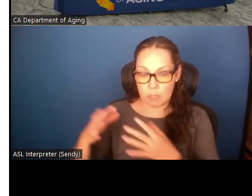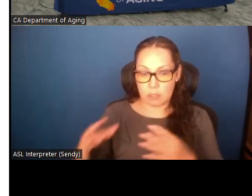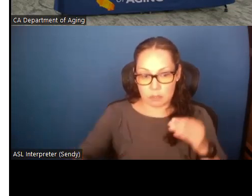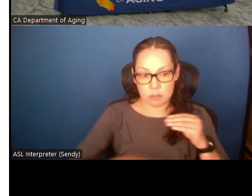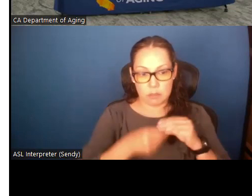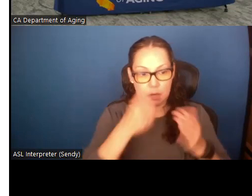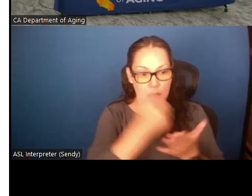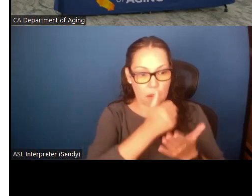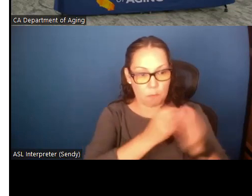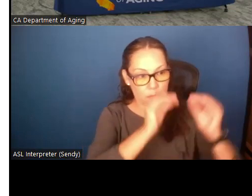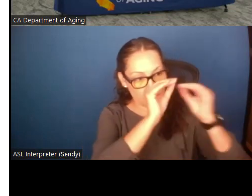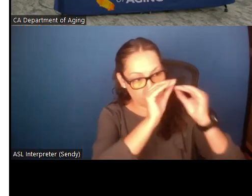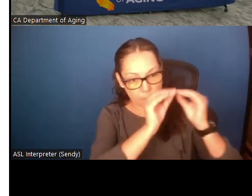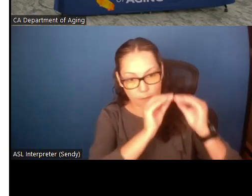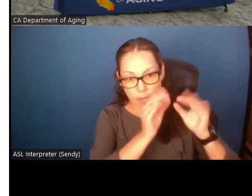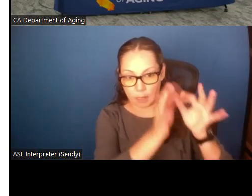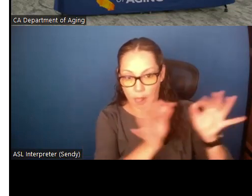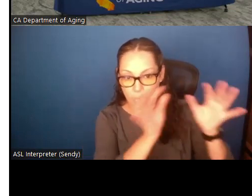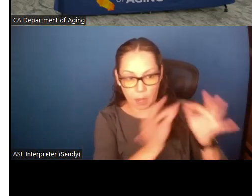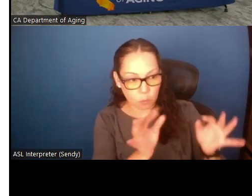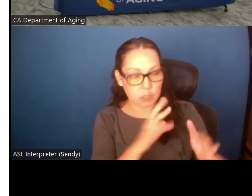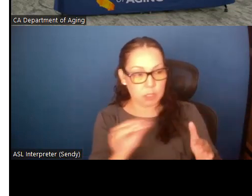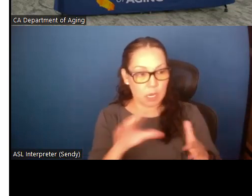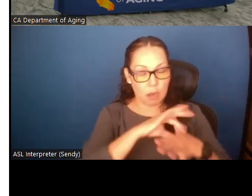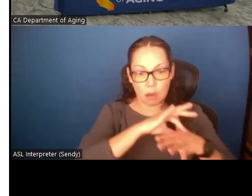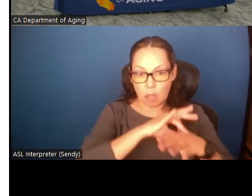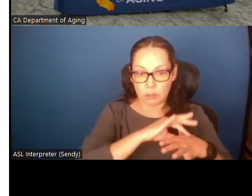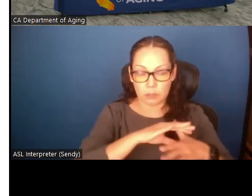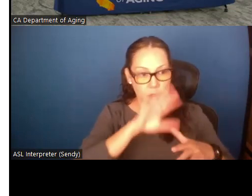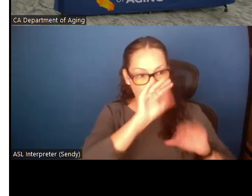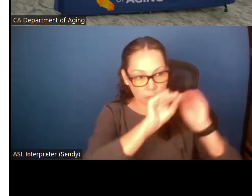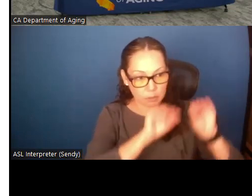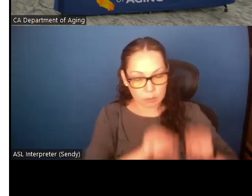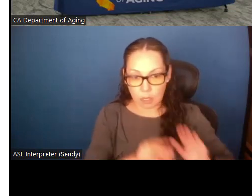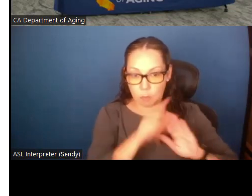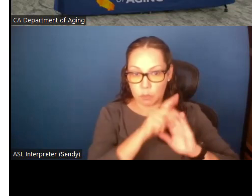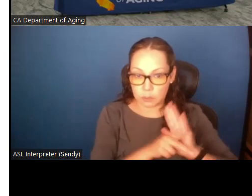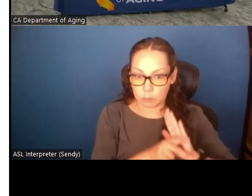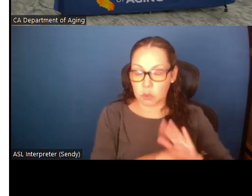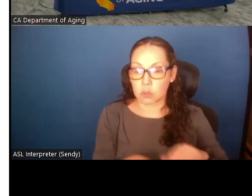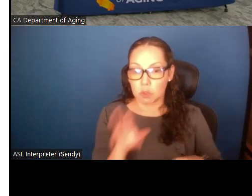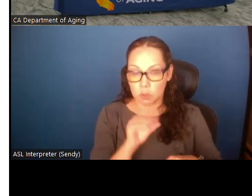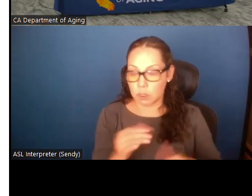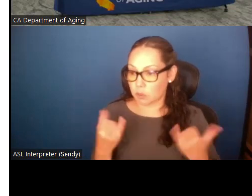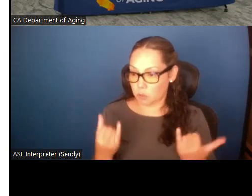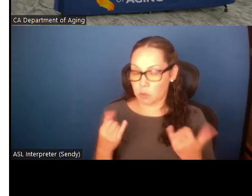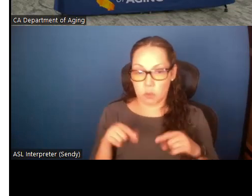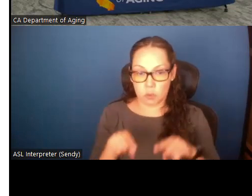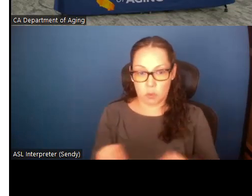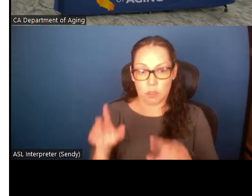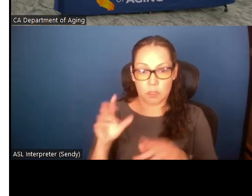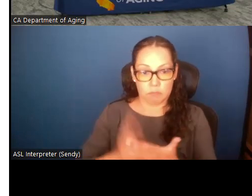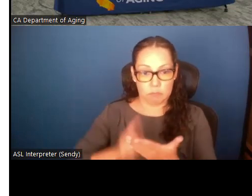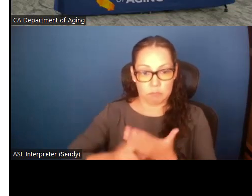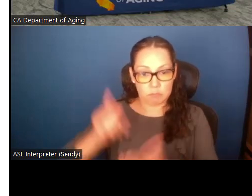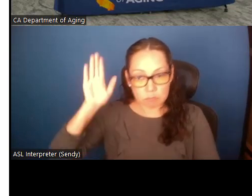of the principles or the content of the principles. And again, during today's work group discussion, please speak